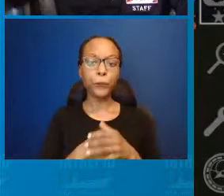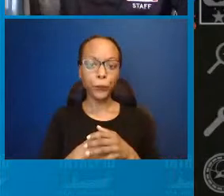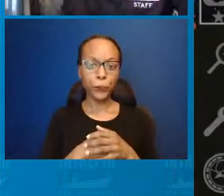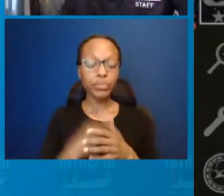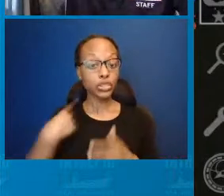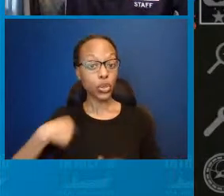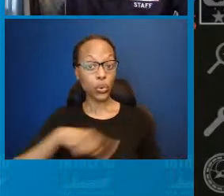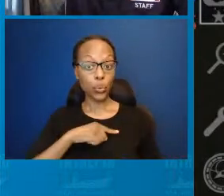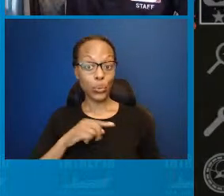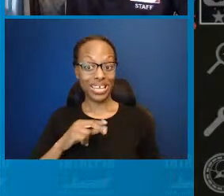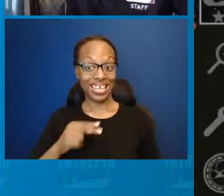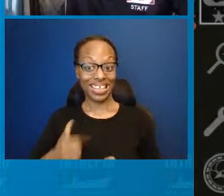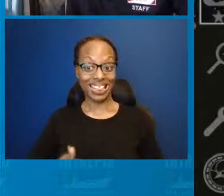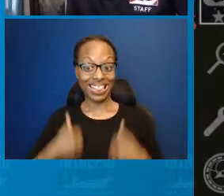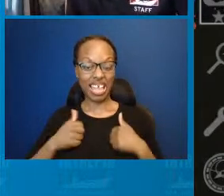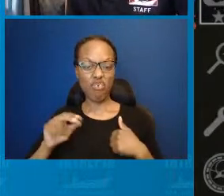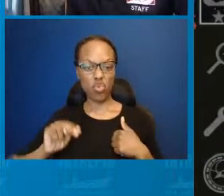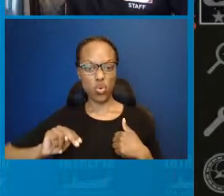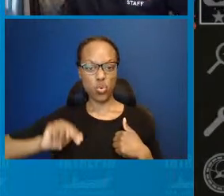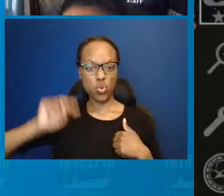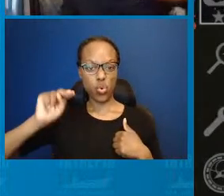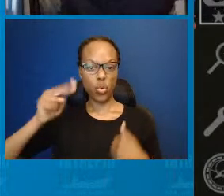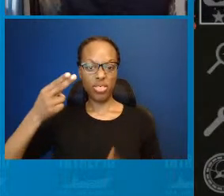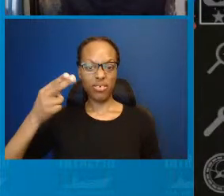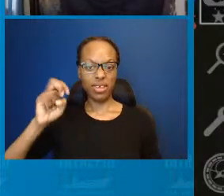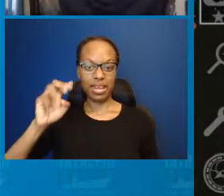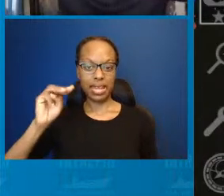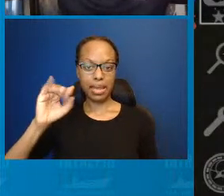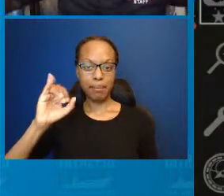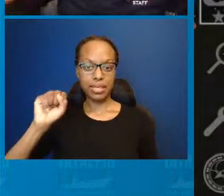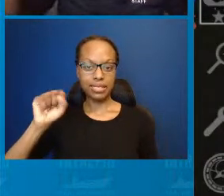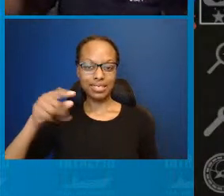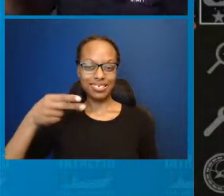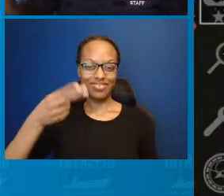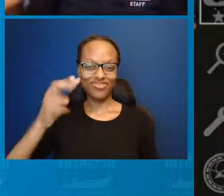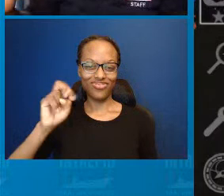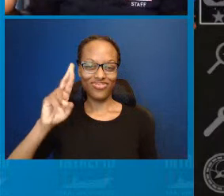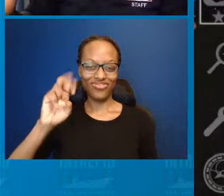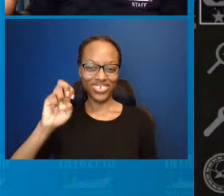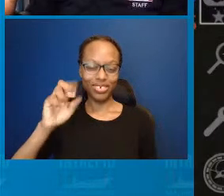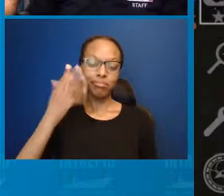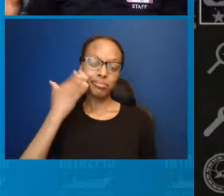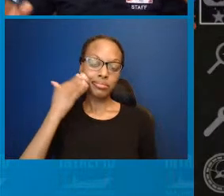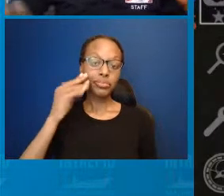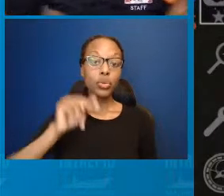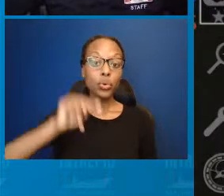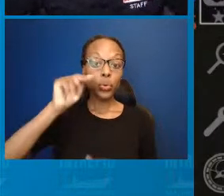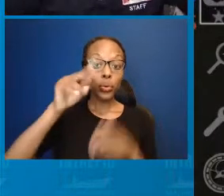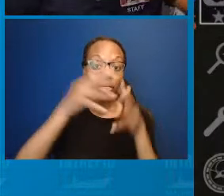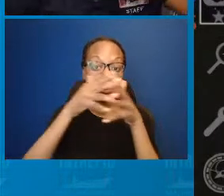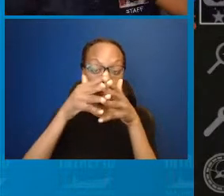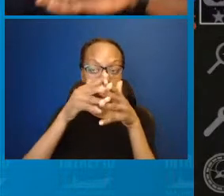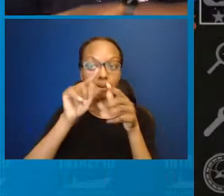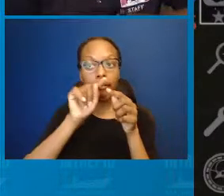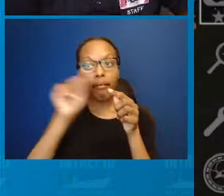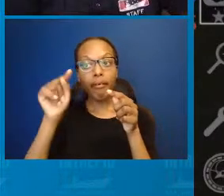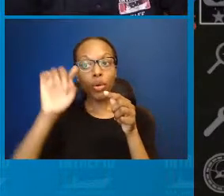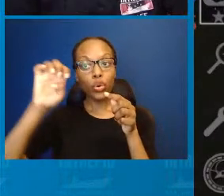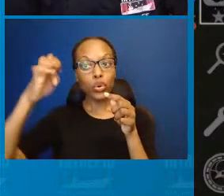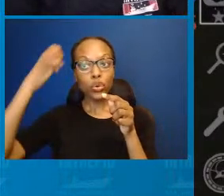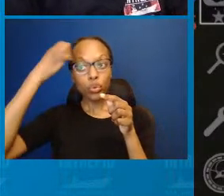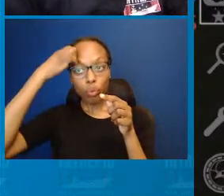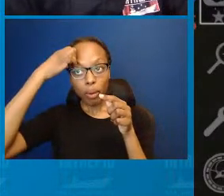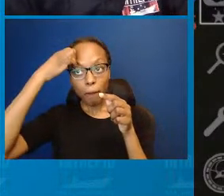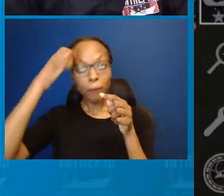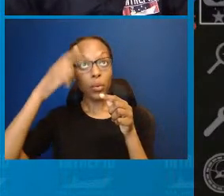you live in North America, if you live in Europe and any of those places, these are the stars that you normally see. But if you live below the